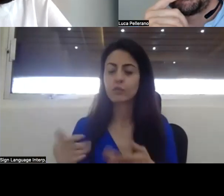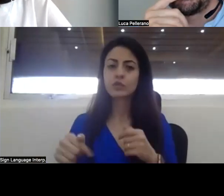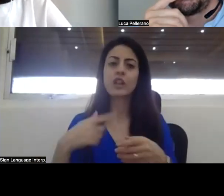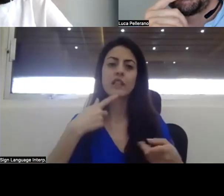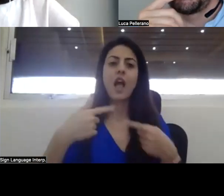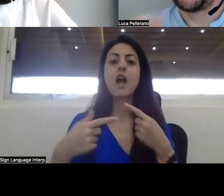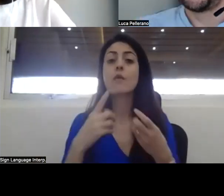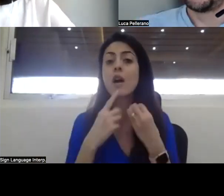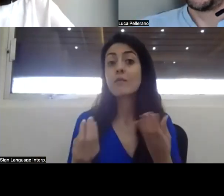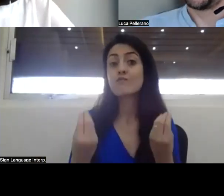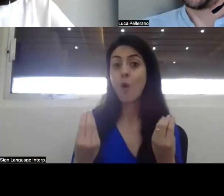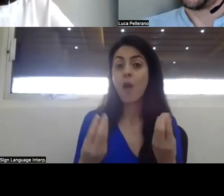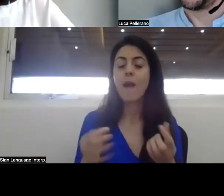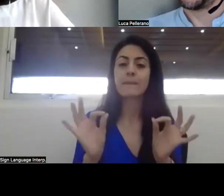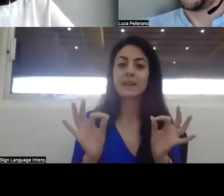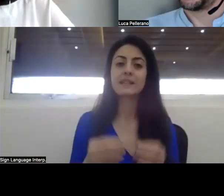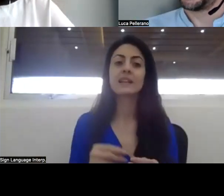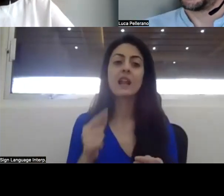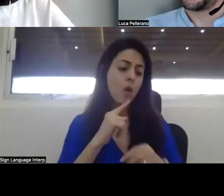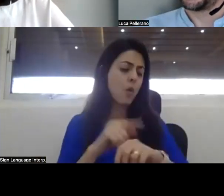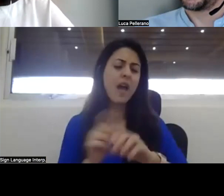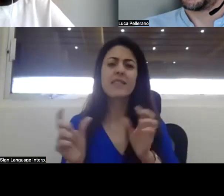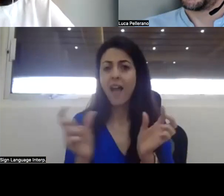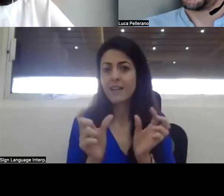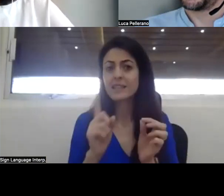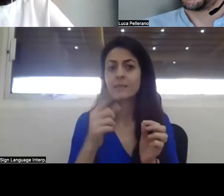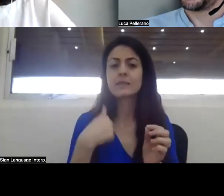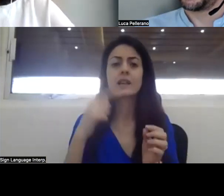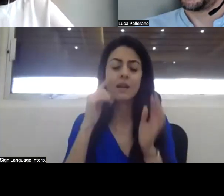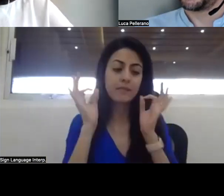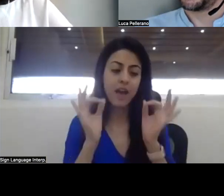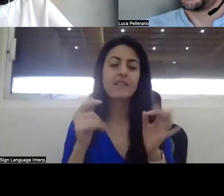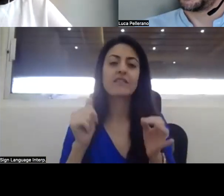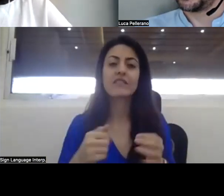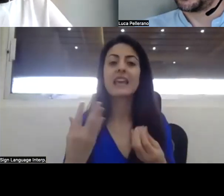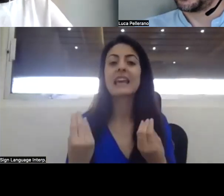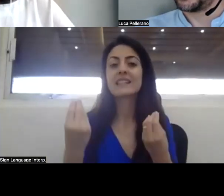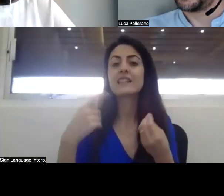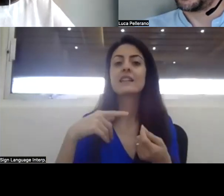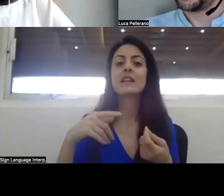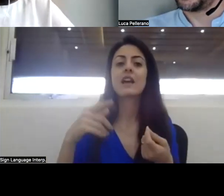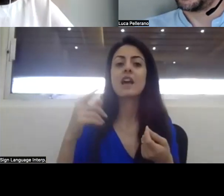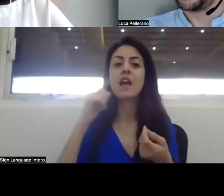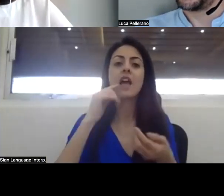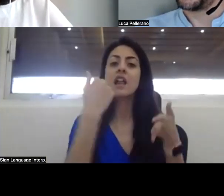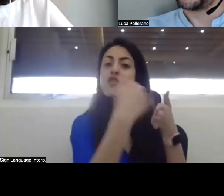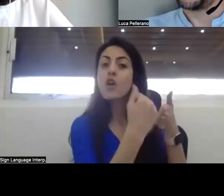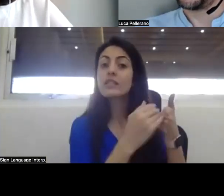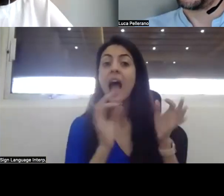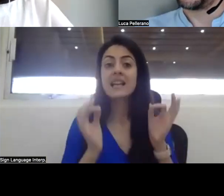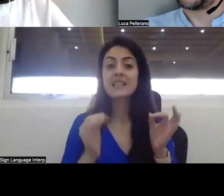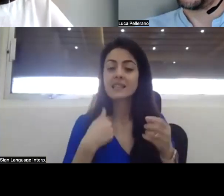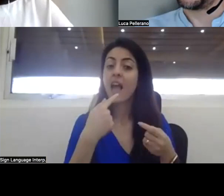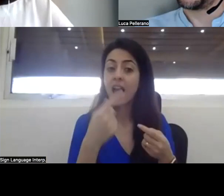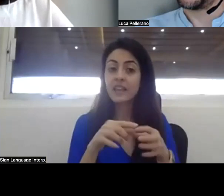think there's a lot of food for thinking. And I think the length of and the depth of the conversations and the conceptual issues that have been